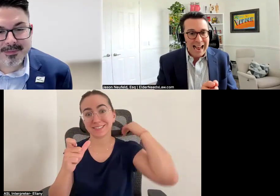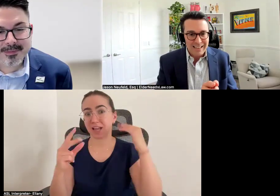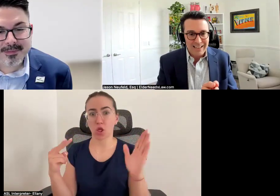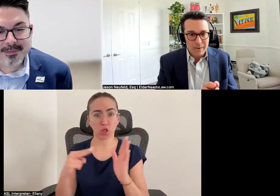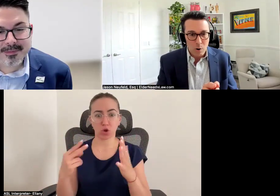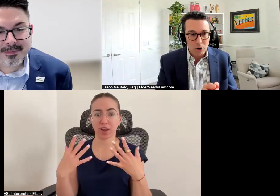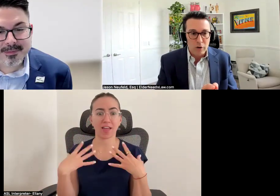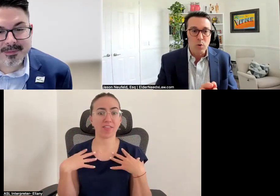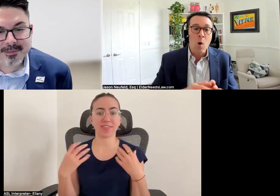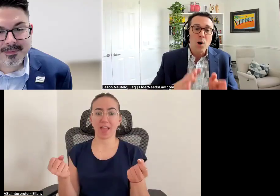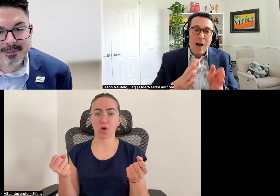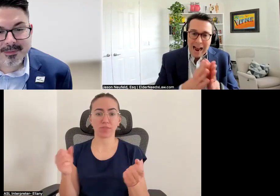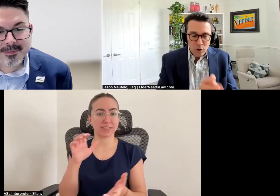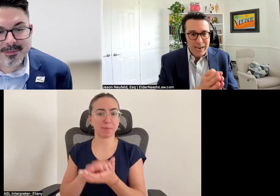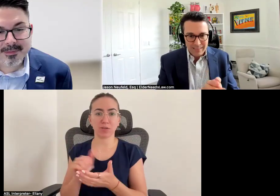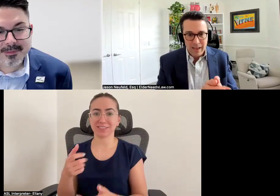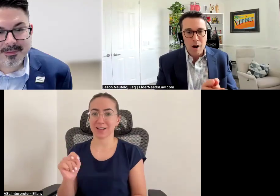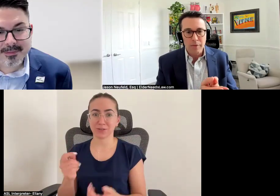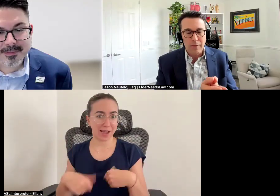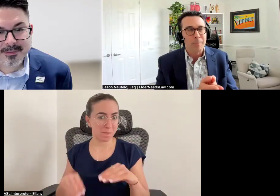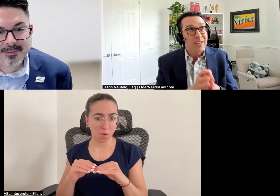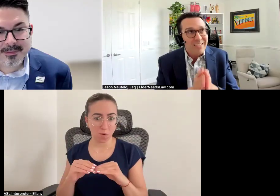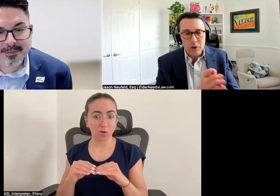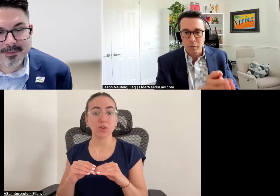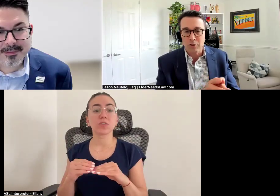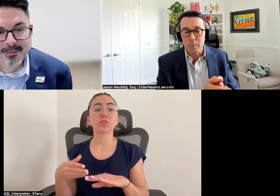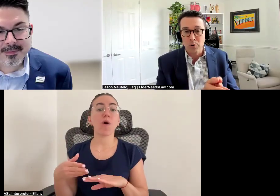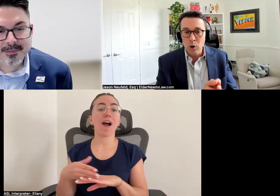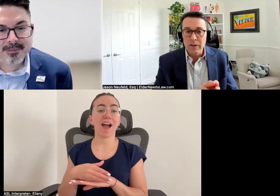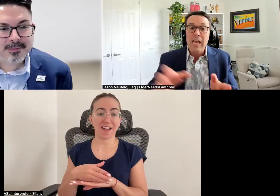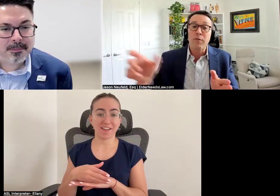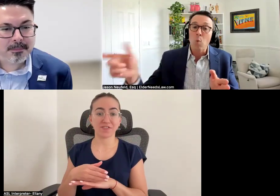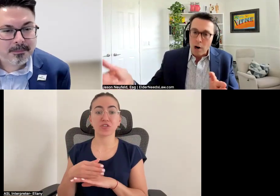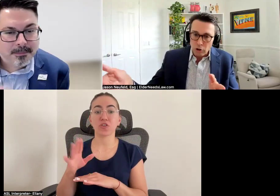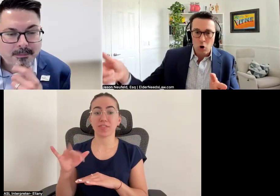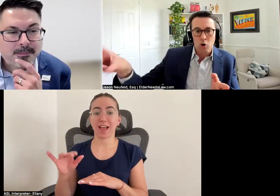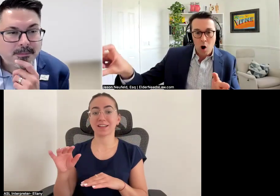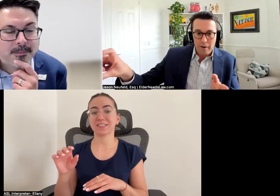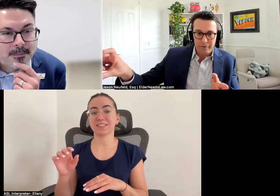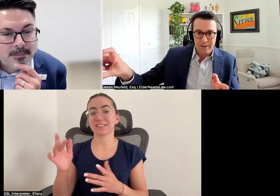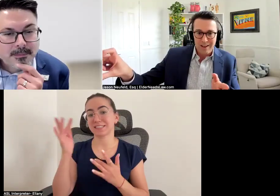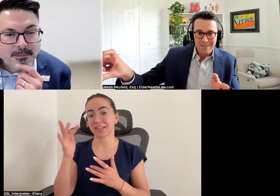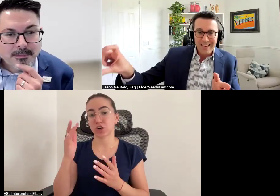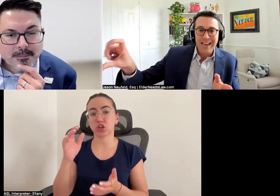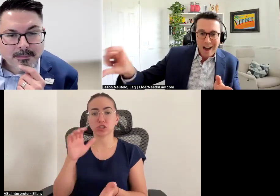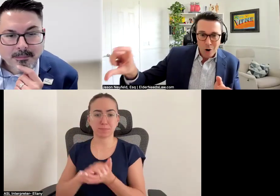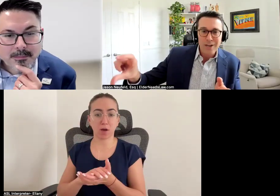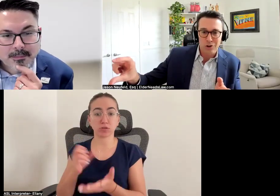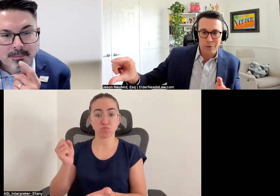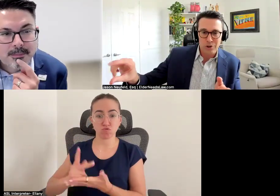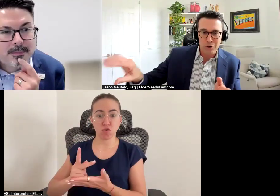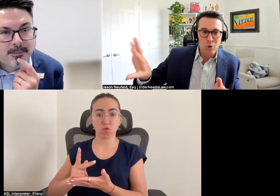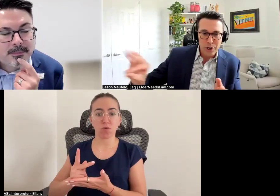spouse's assets anymore. So if we want to, after we get the sicker spouse approved, if we want to turn off the